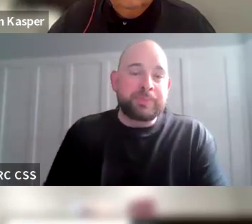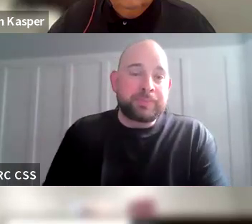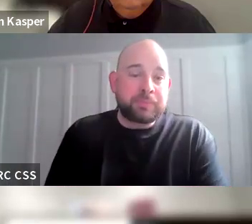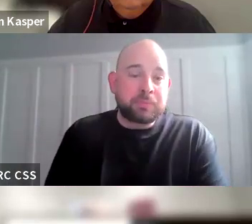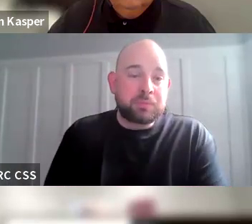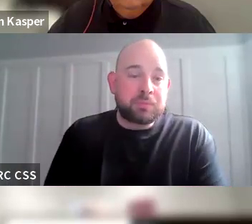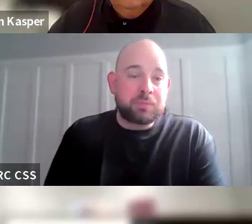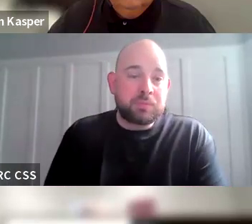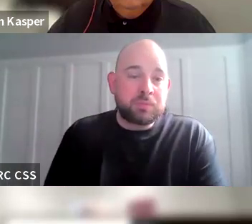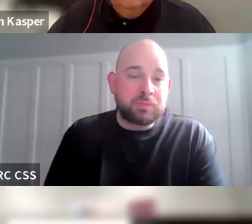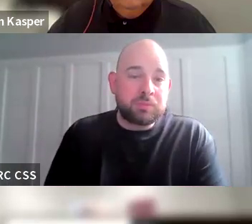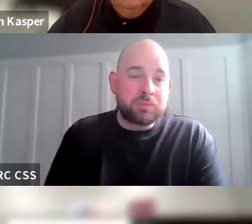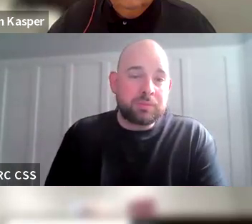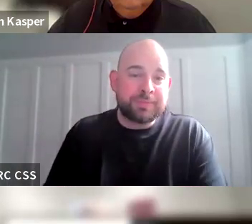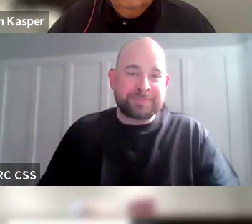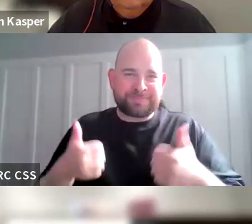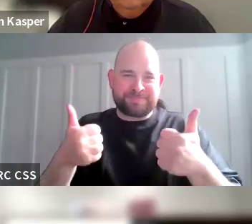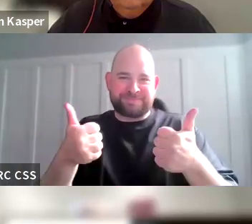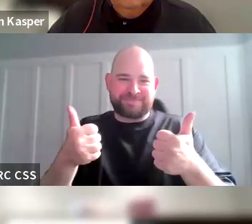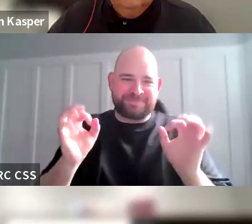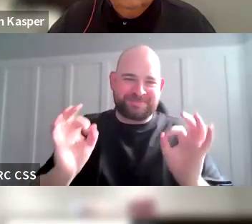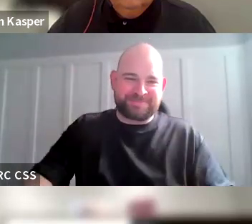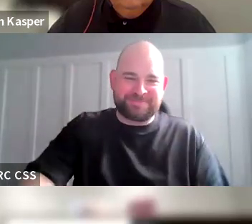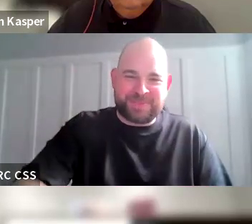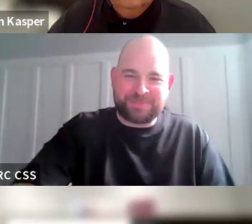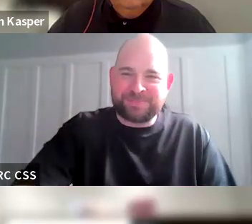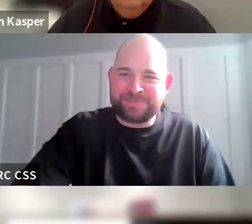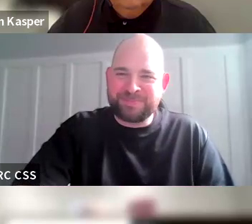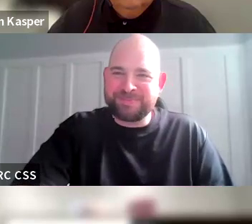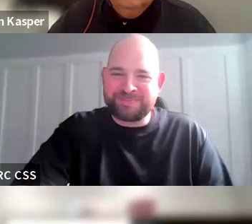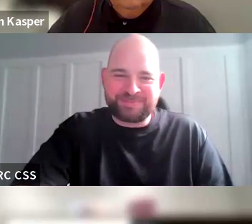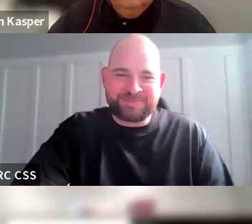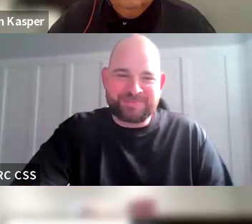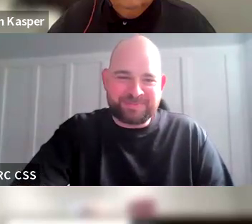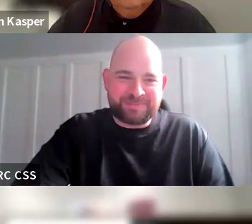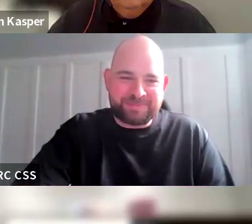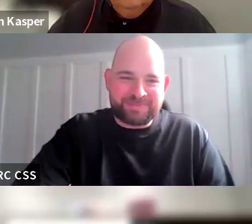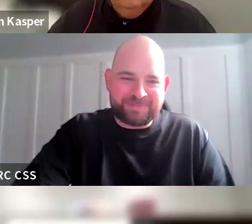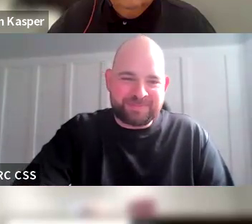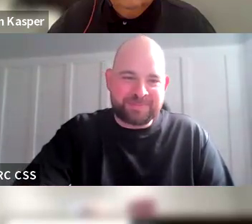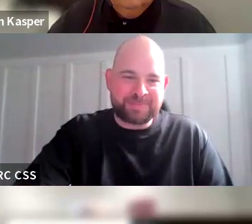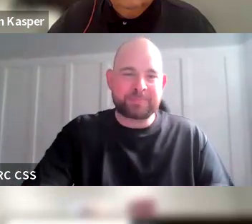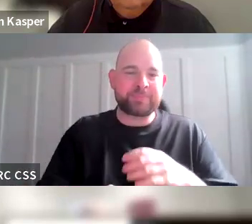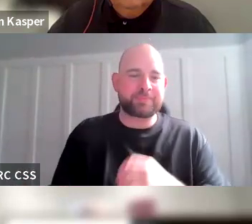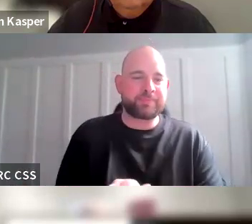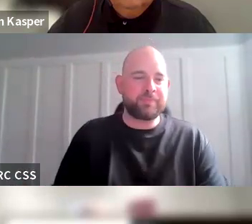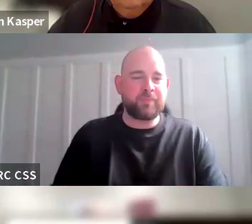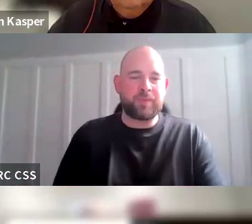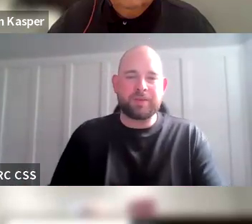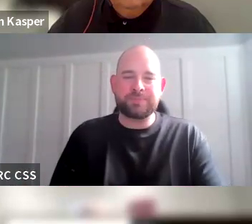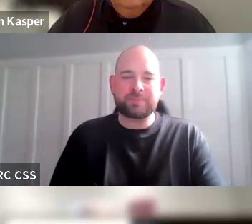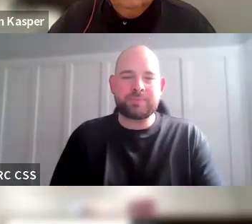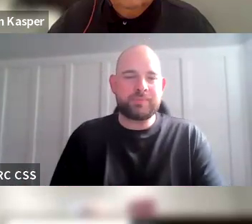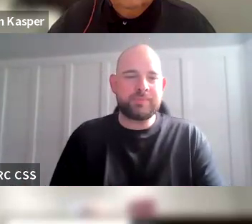a feature, specifically a setting for those lifetime captions. April saying, great, thank you so much. I appreciate your all of the information you gave